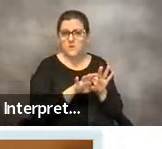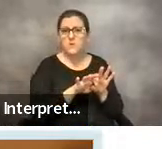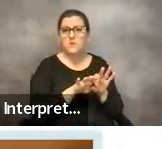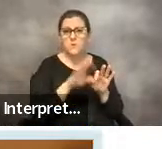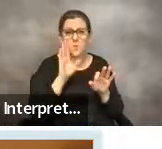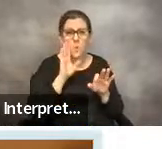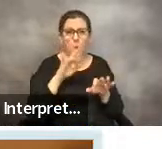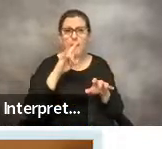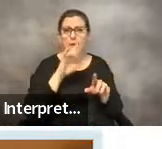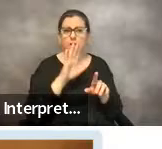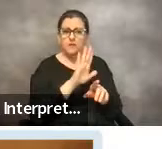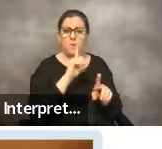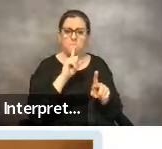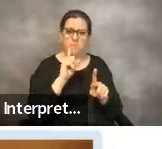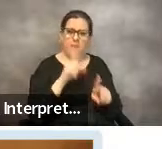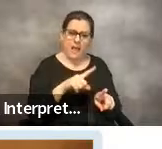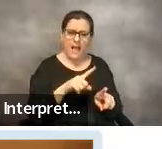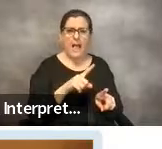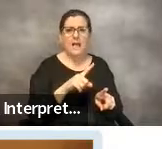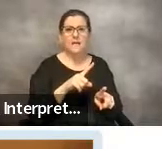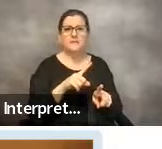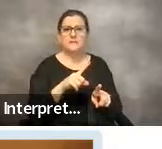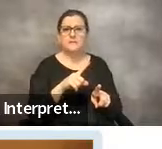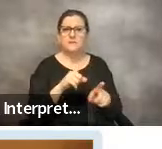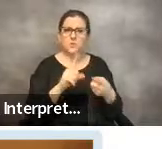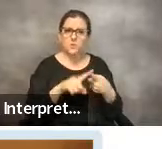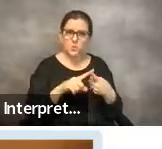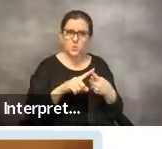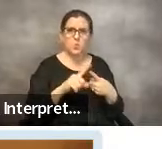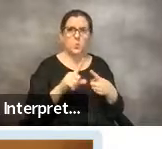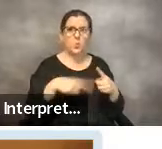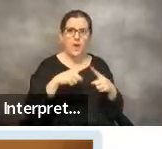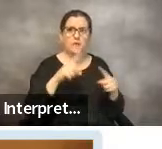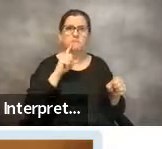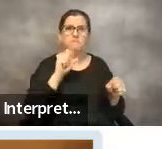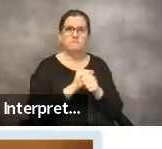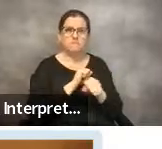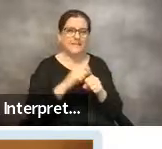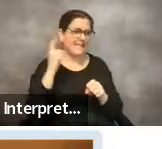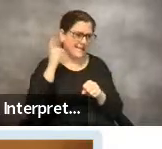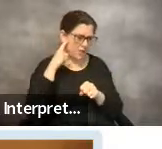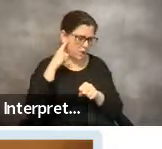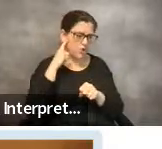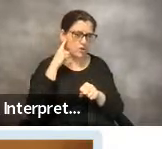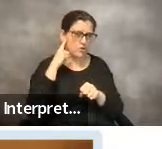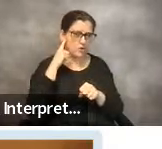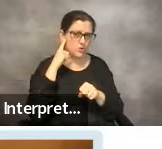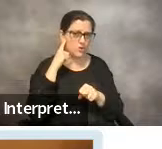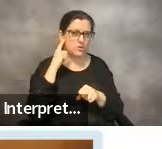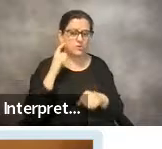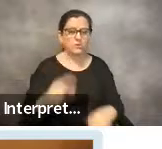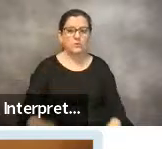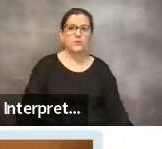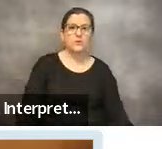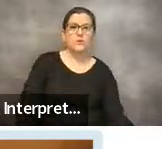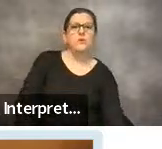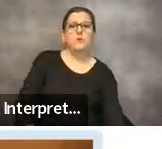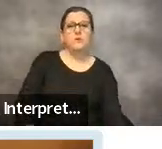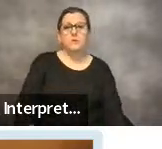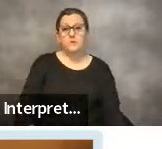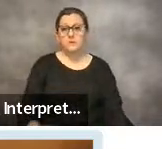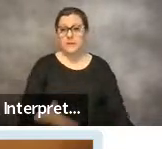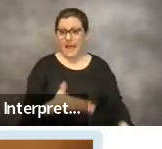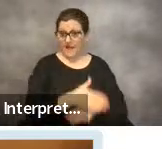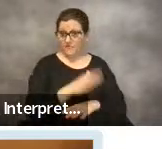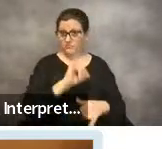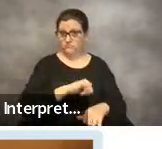response is listen and respond. Response is strongly conditioned. Okay. And once it is,